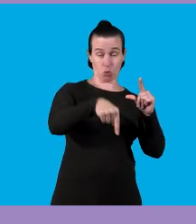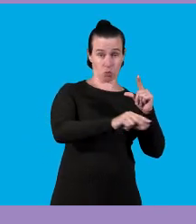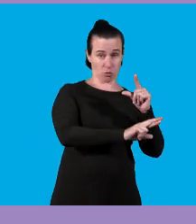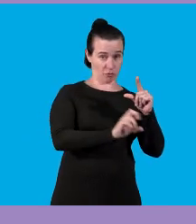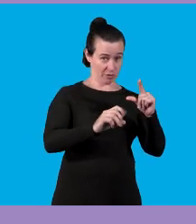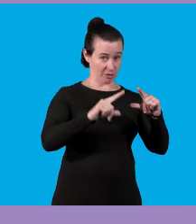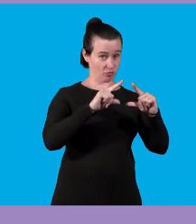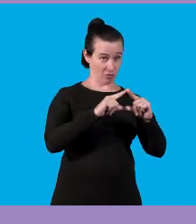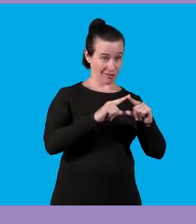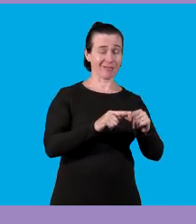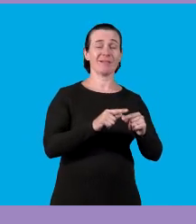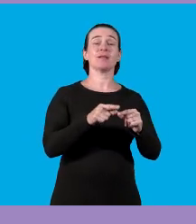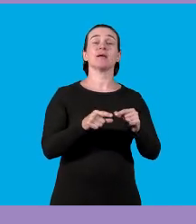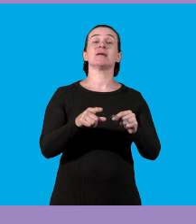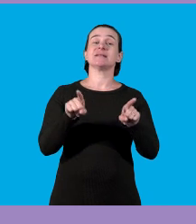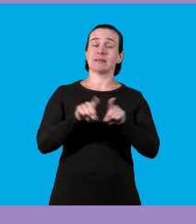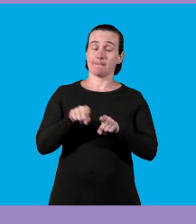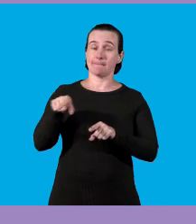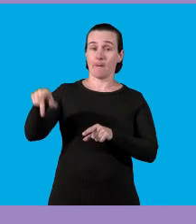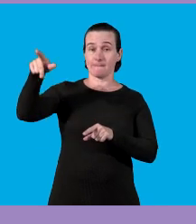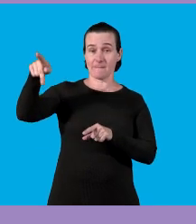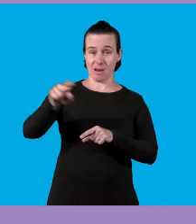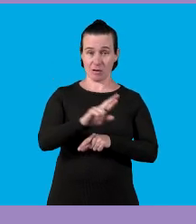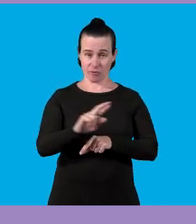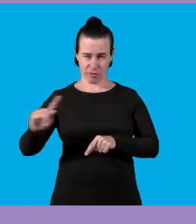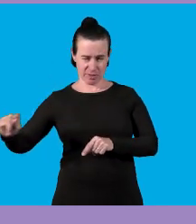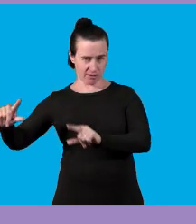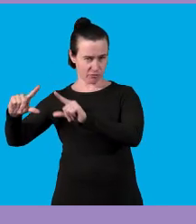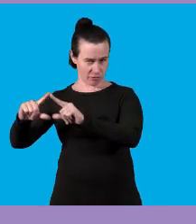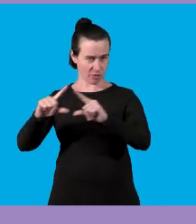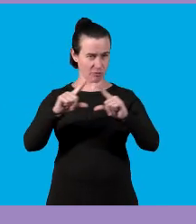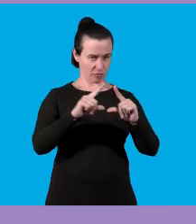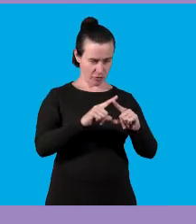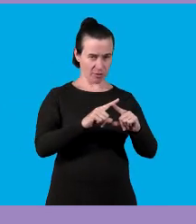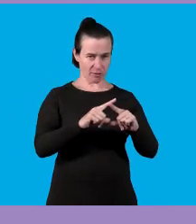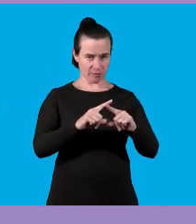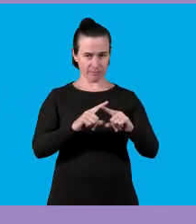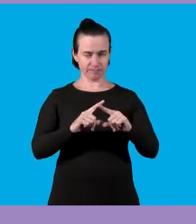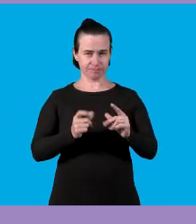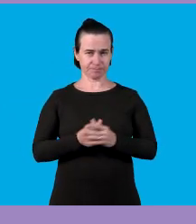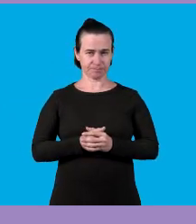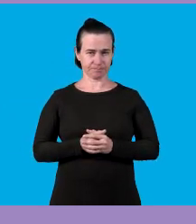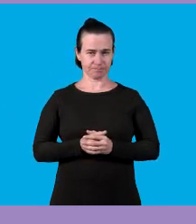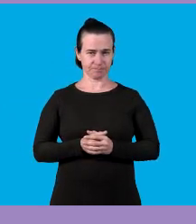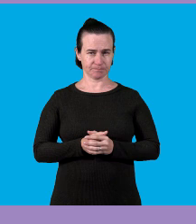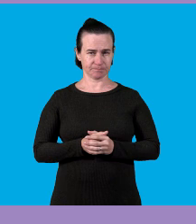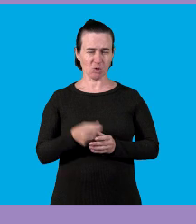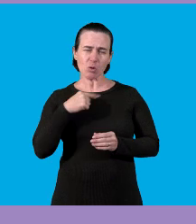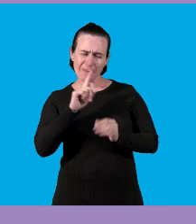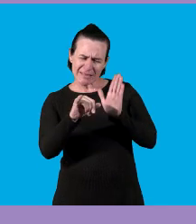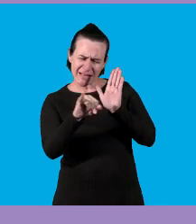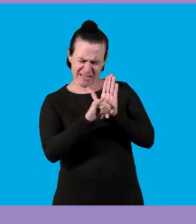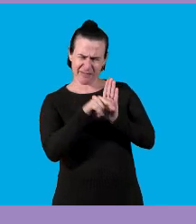QRS and triangle PRT. Singling out the two triangles that you're dealing